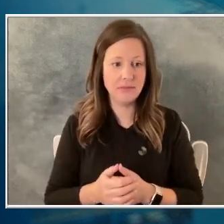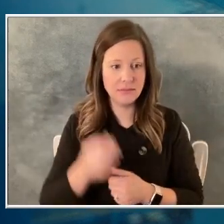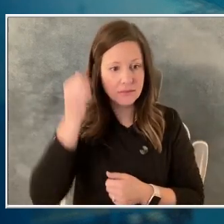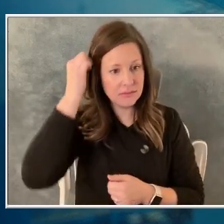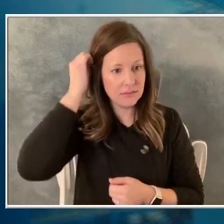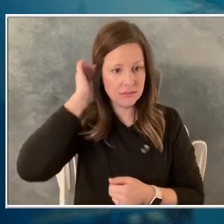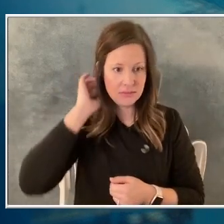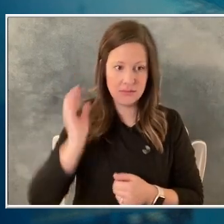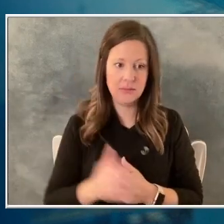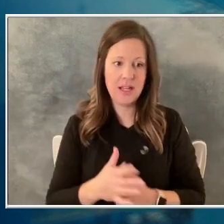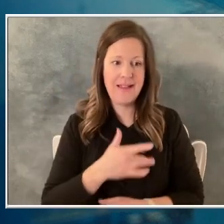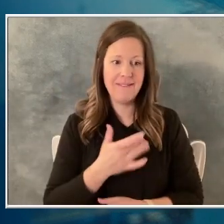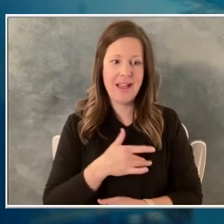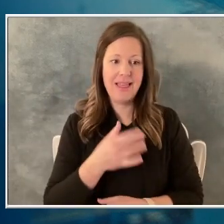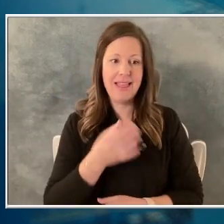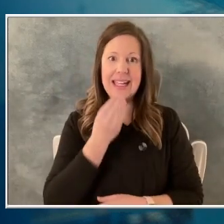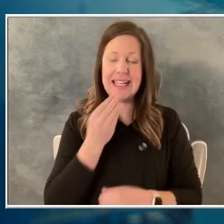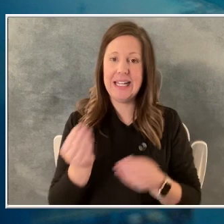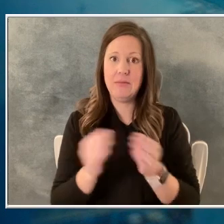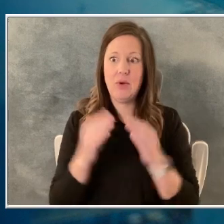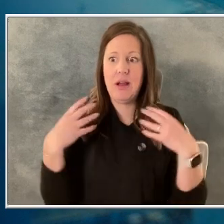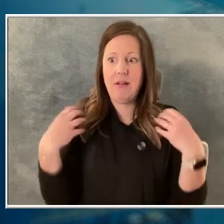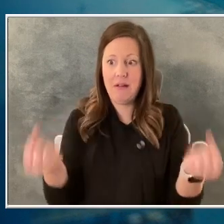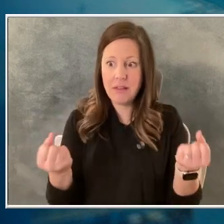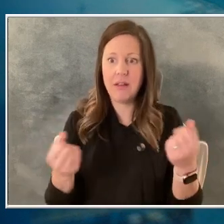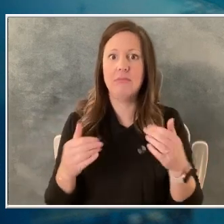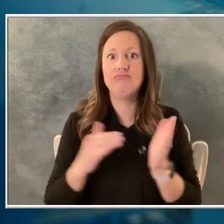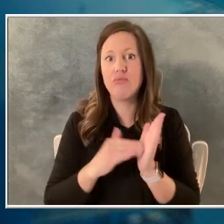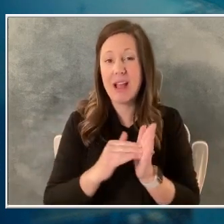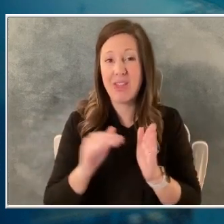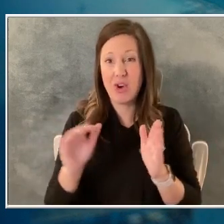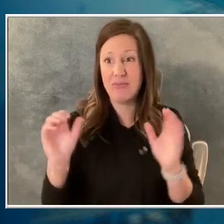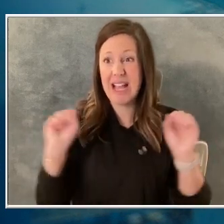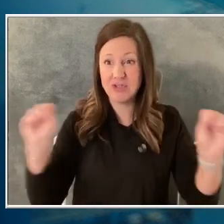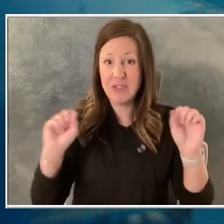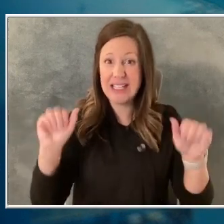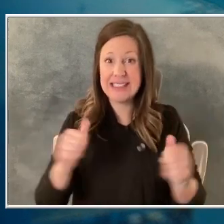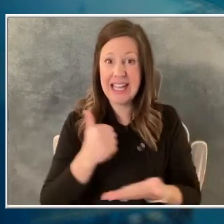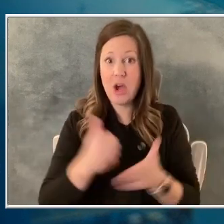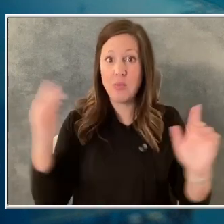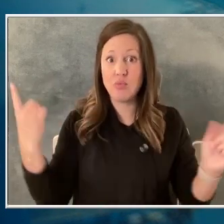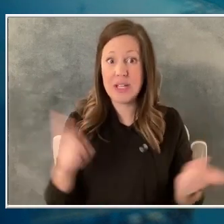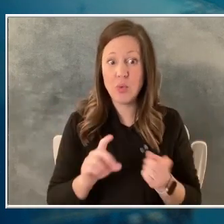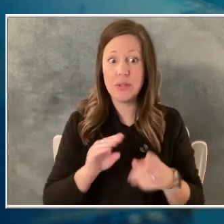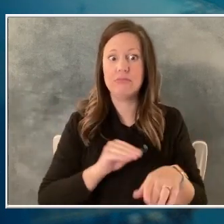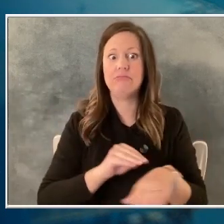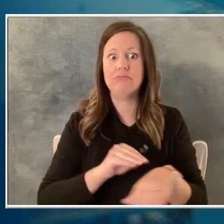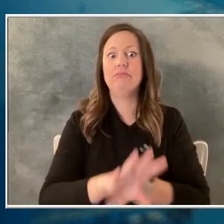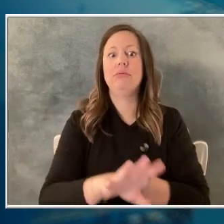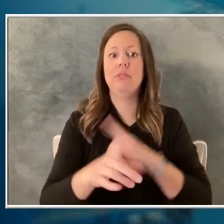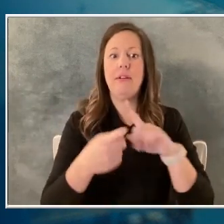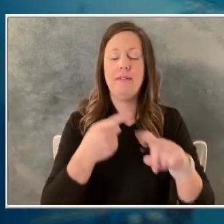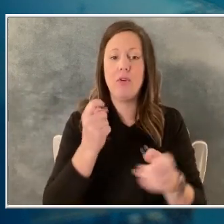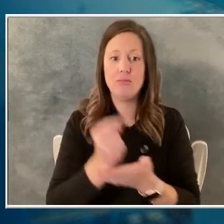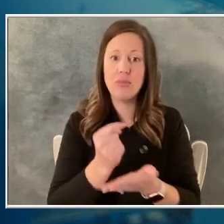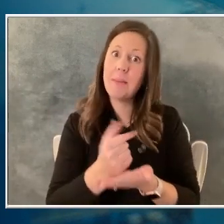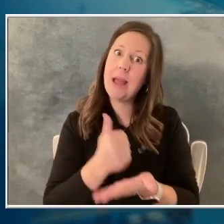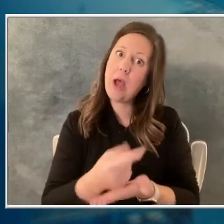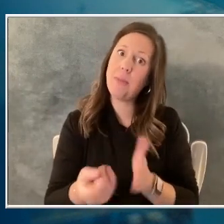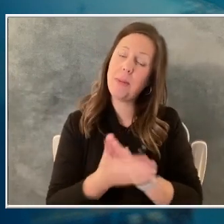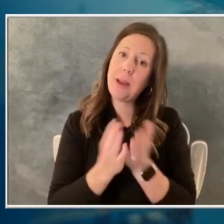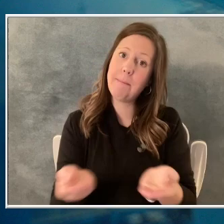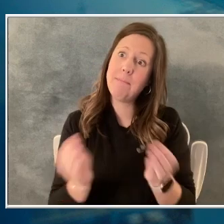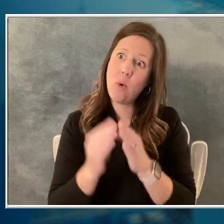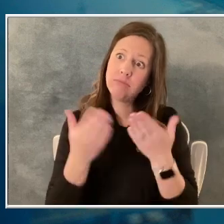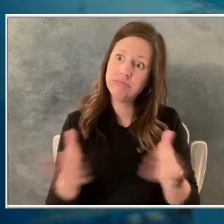eating healthier and doing regular exercise can help reduce the side effects of treatment. It can actually make you healthier overall and be able to have